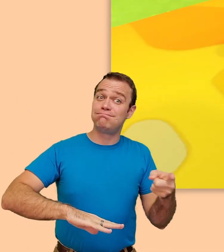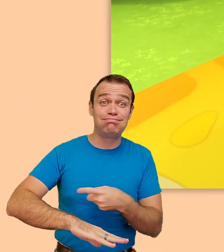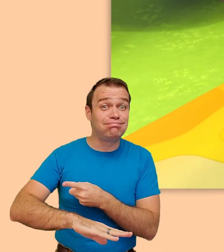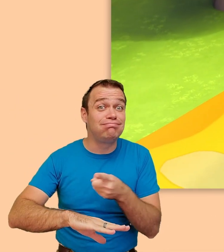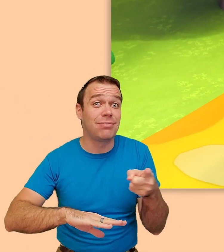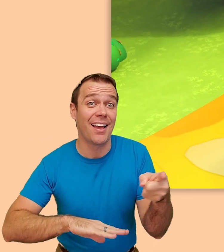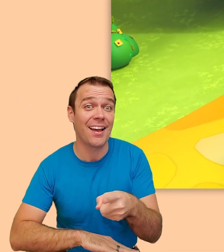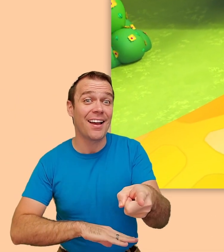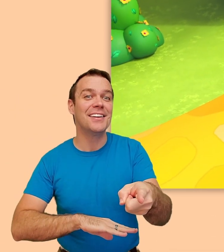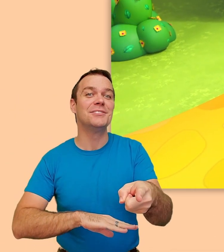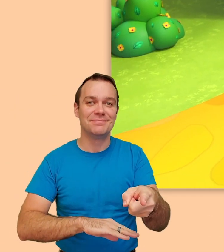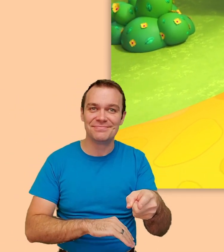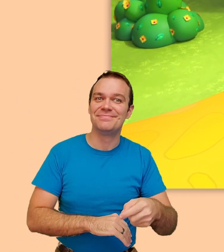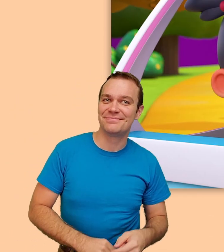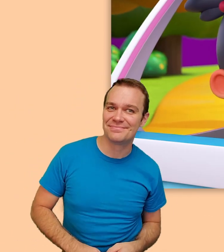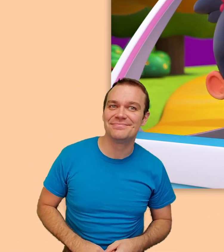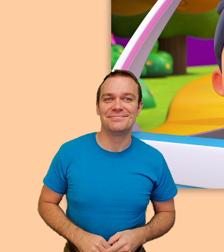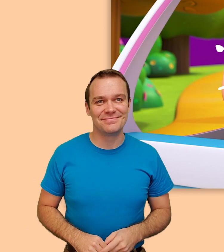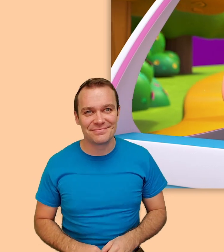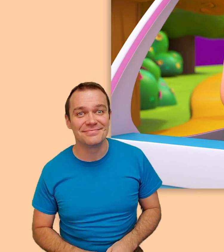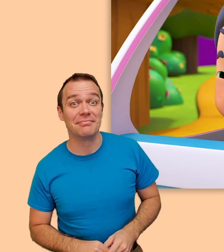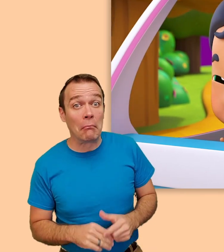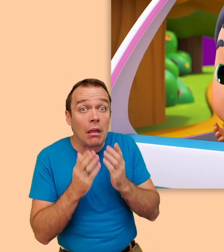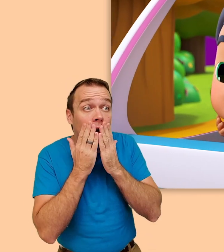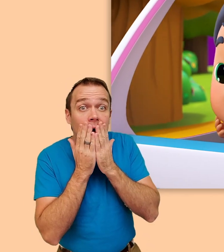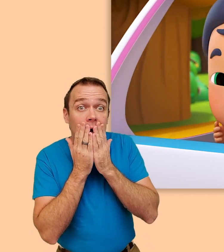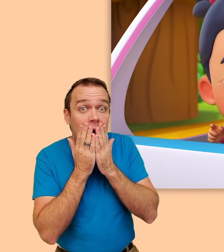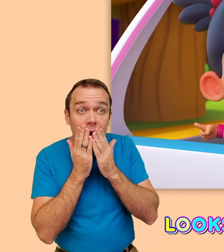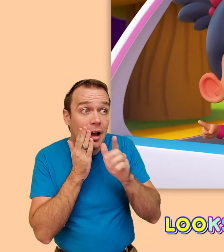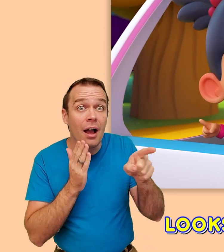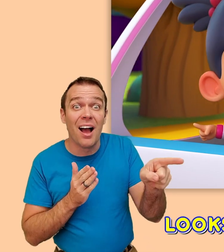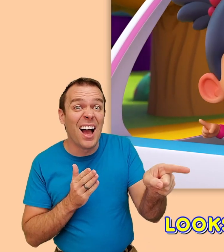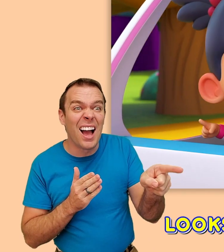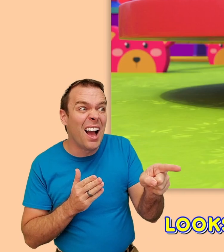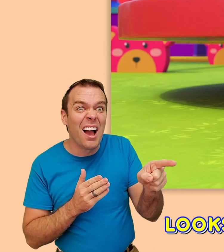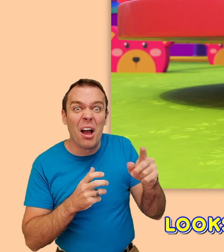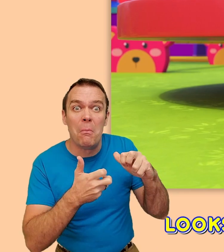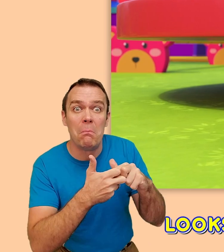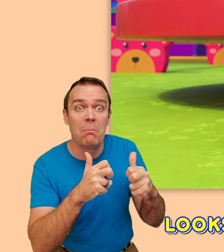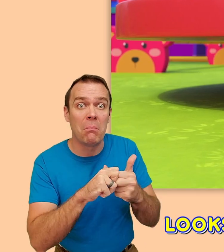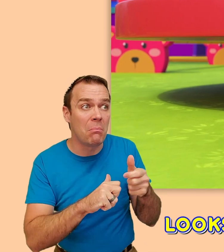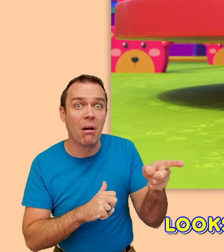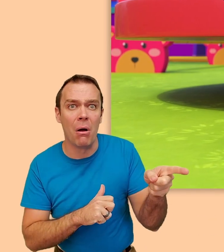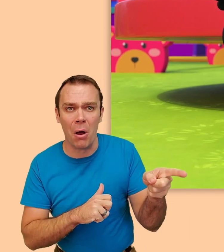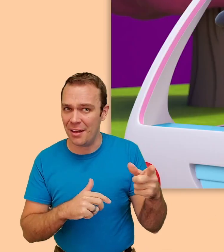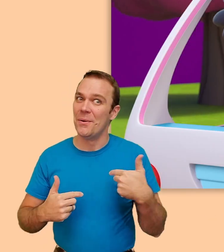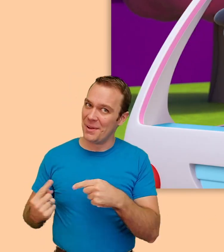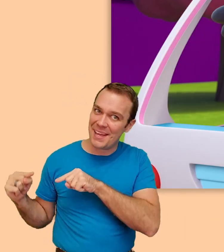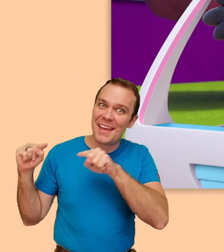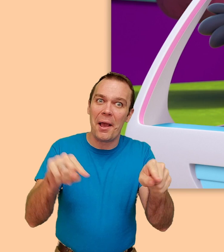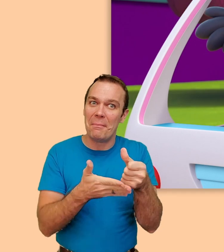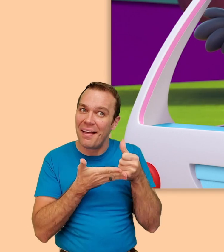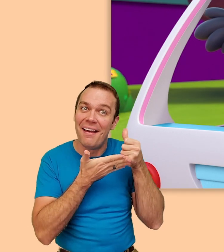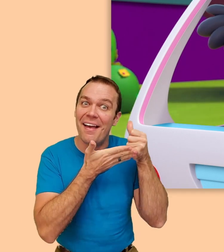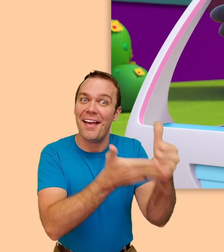round, all through the town. Uh-oh, looks like someone's in trouble. Well, here